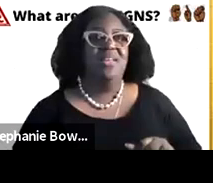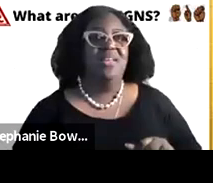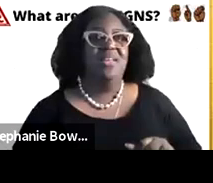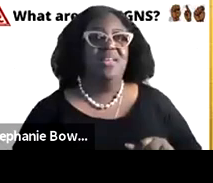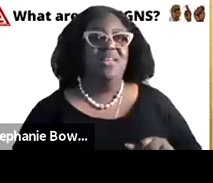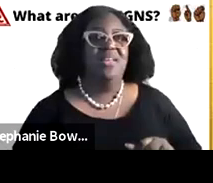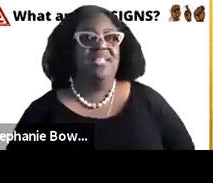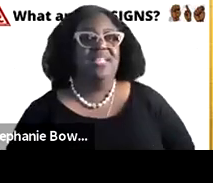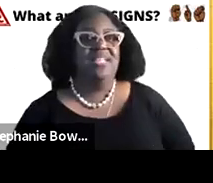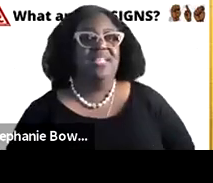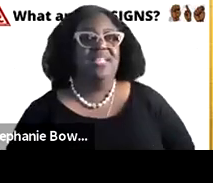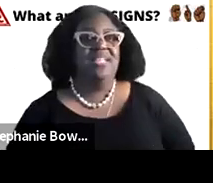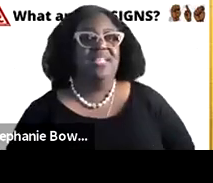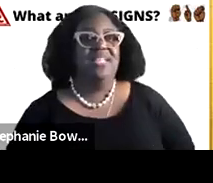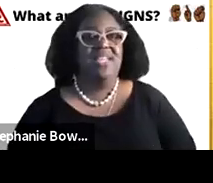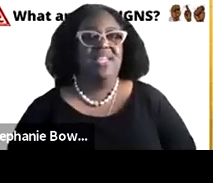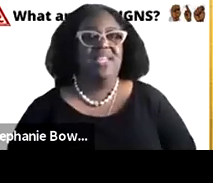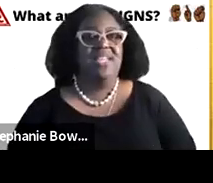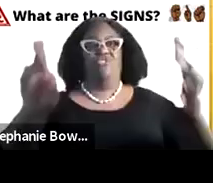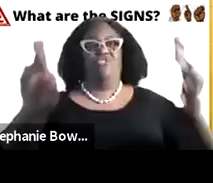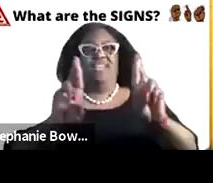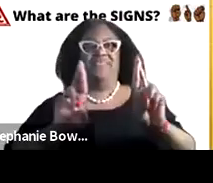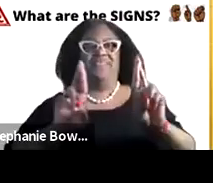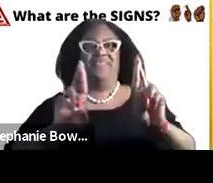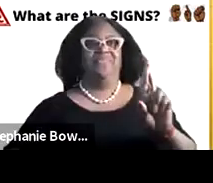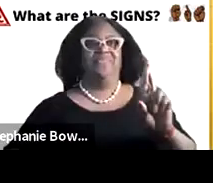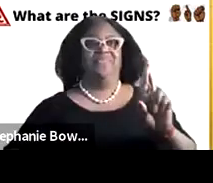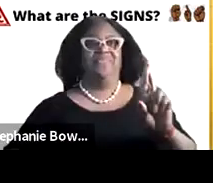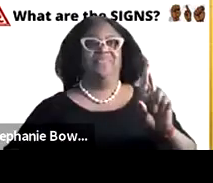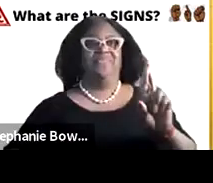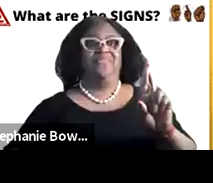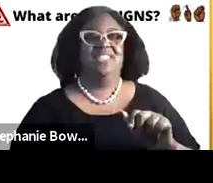Okay. Let's start again. Ready?